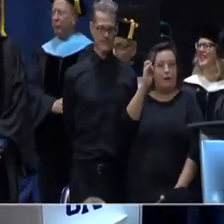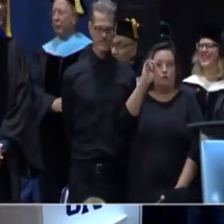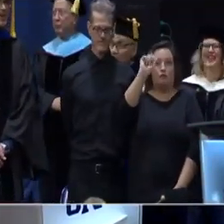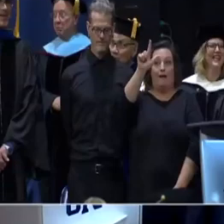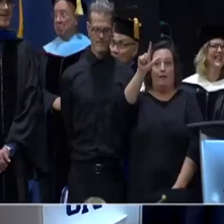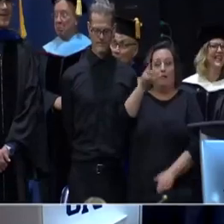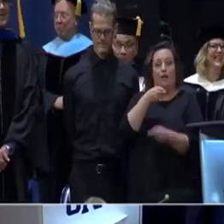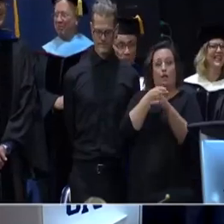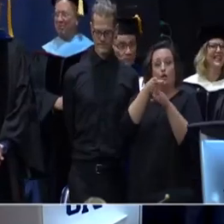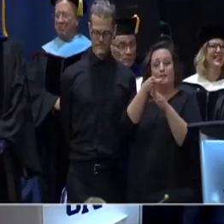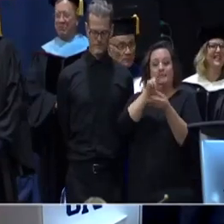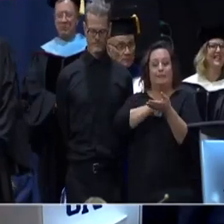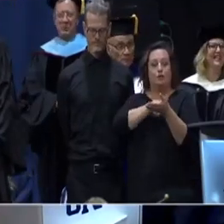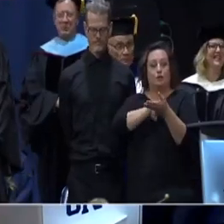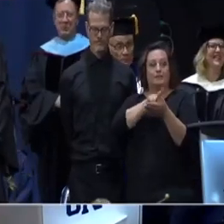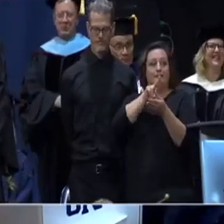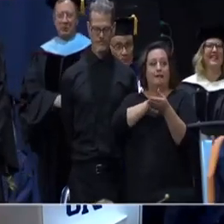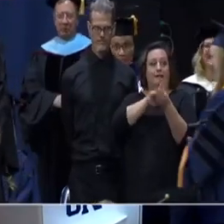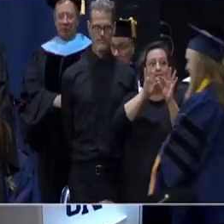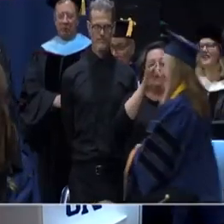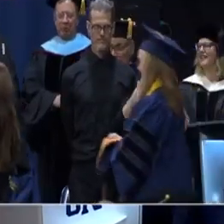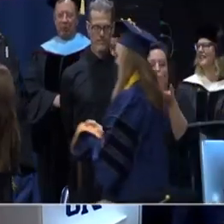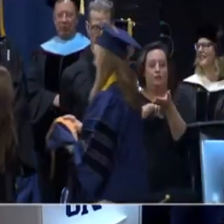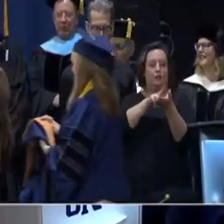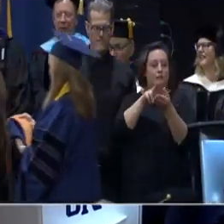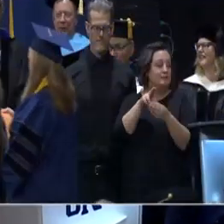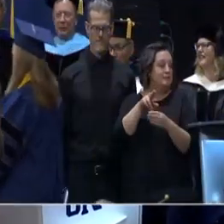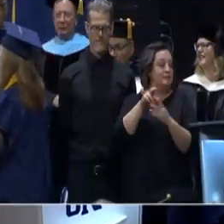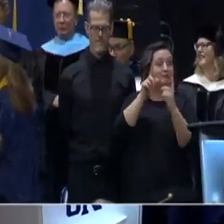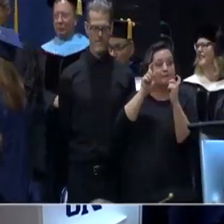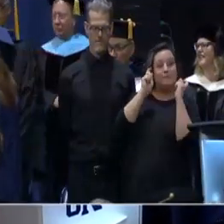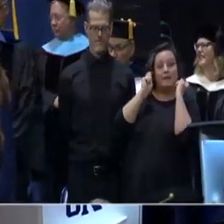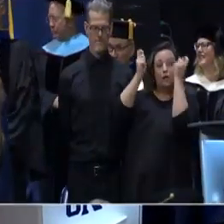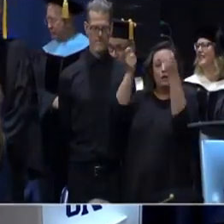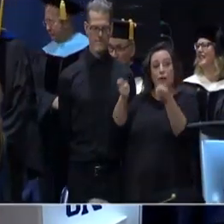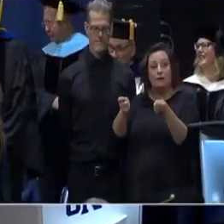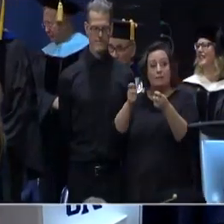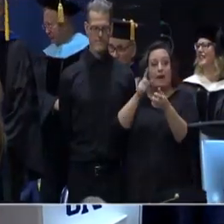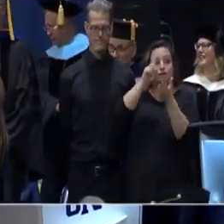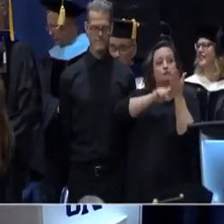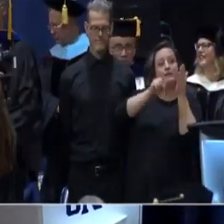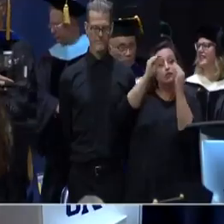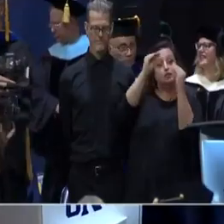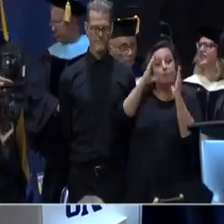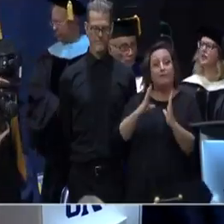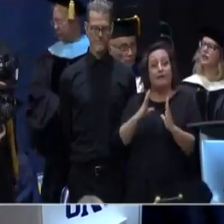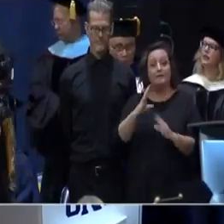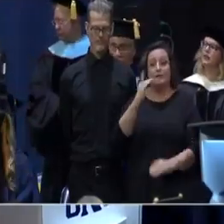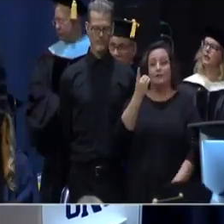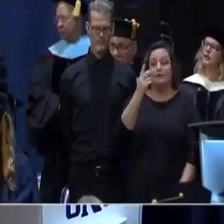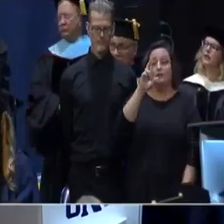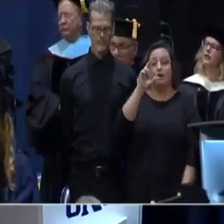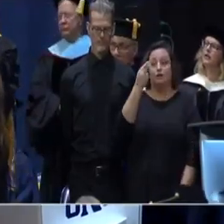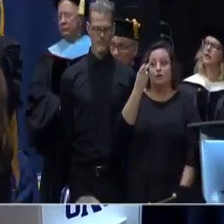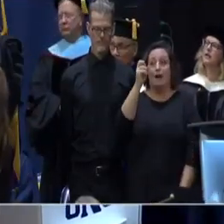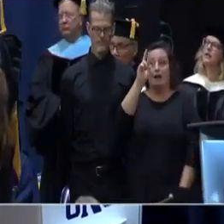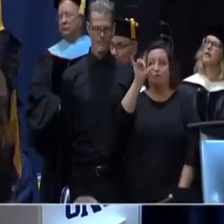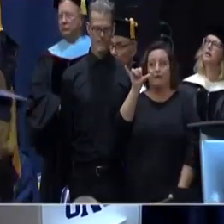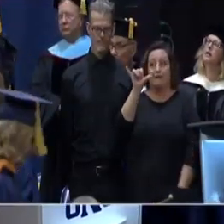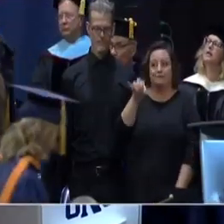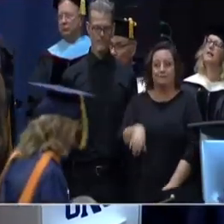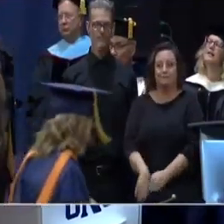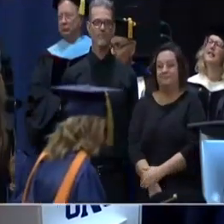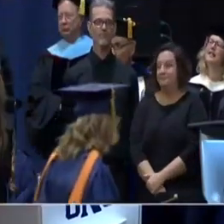major is nursing, family nurse practitioner. Dr. Pecoral is being hooded by research professor Dr. Henry.